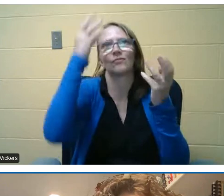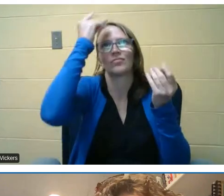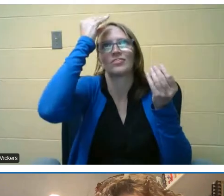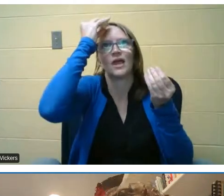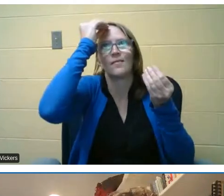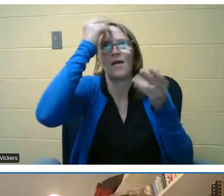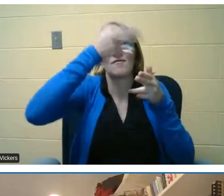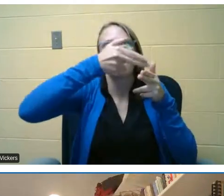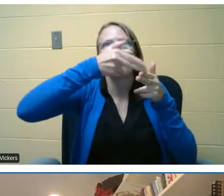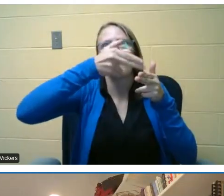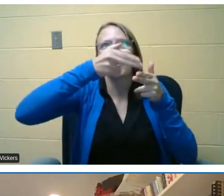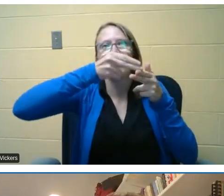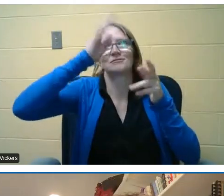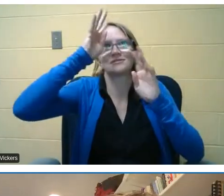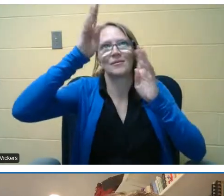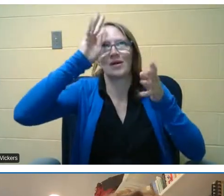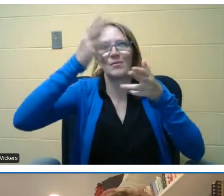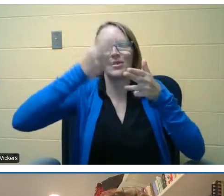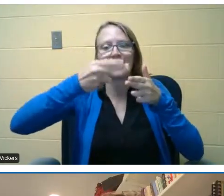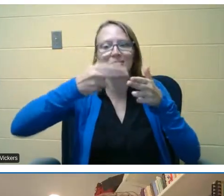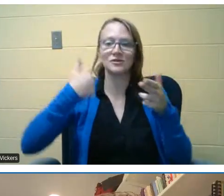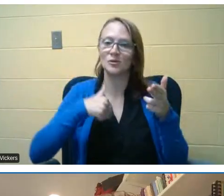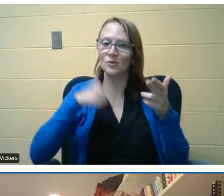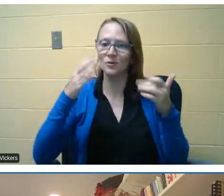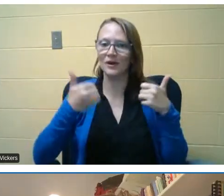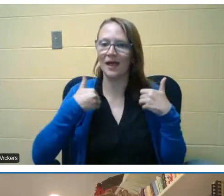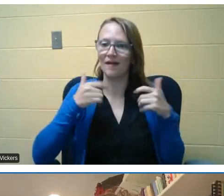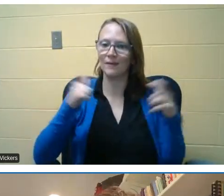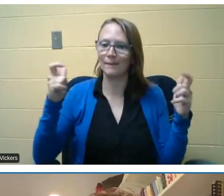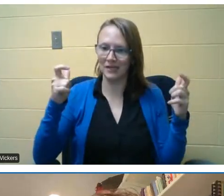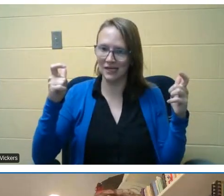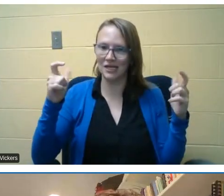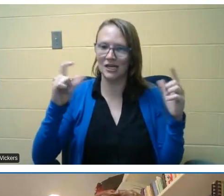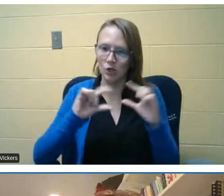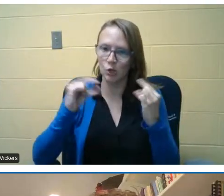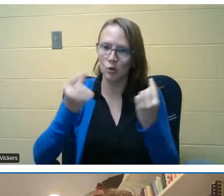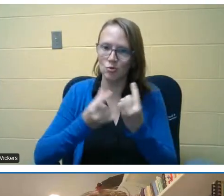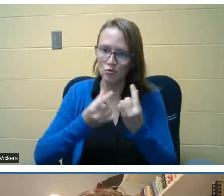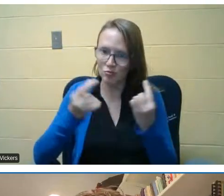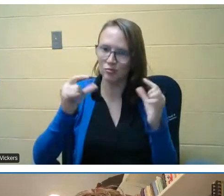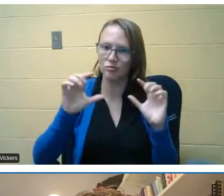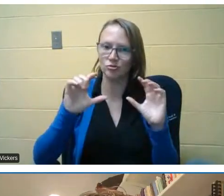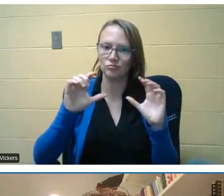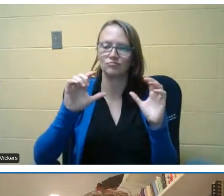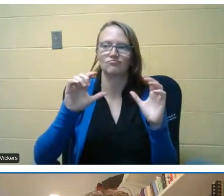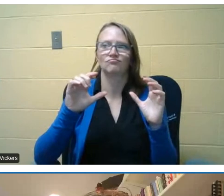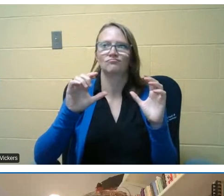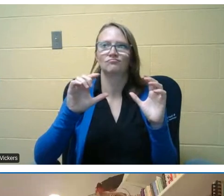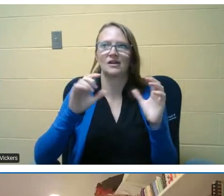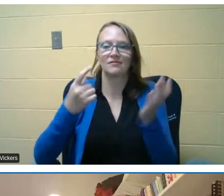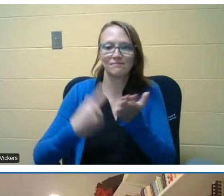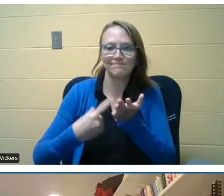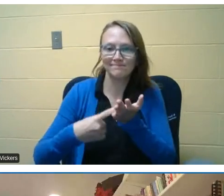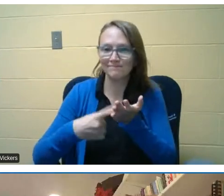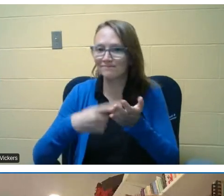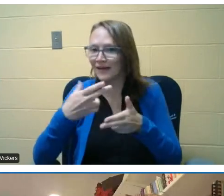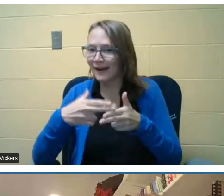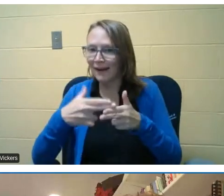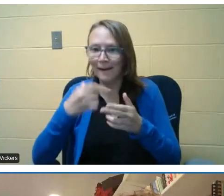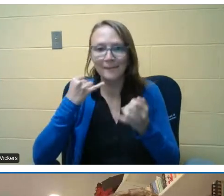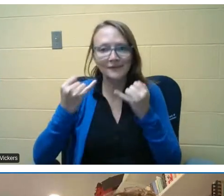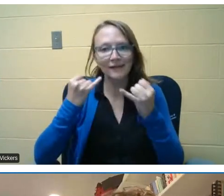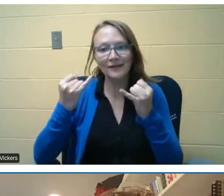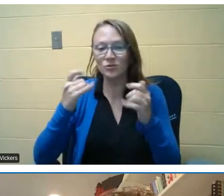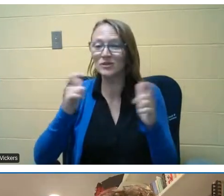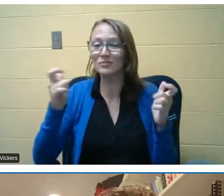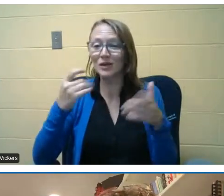had this giant brainstorming. Karen from the Tinkering Studio did. So anyway, it was a big process.